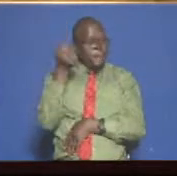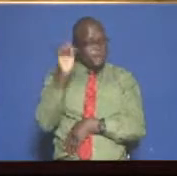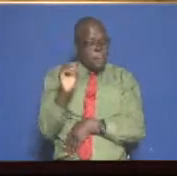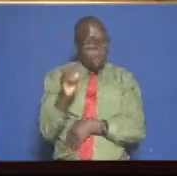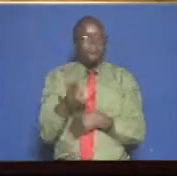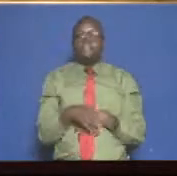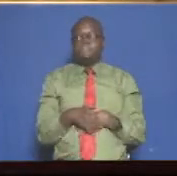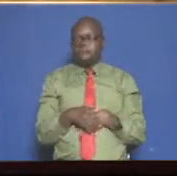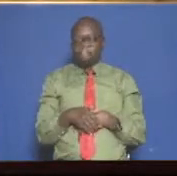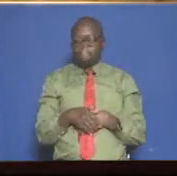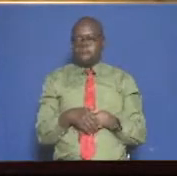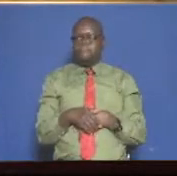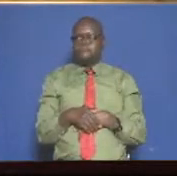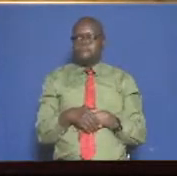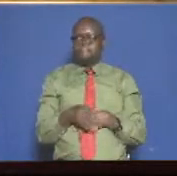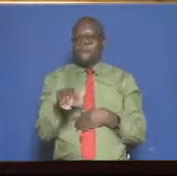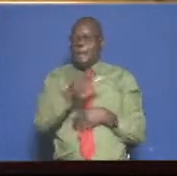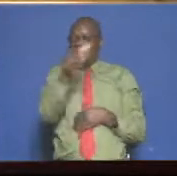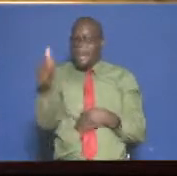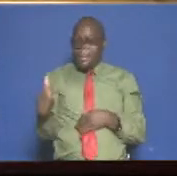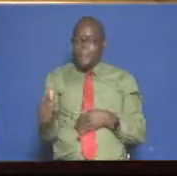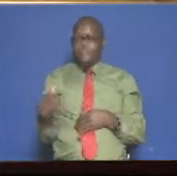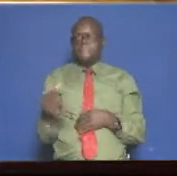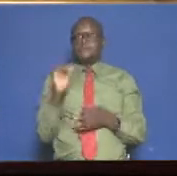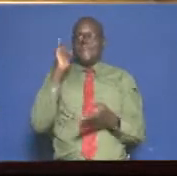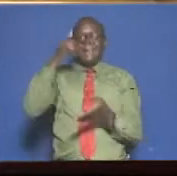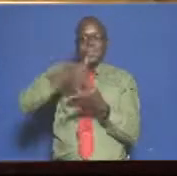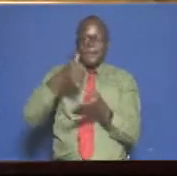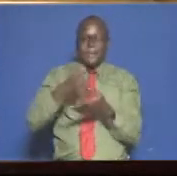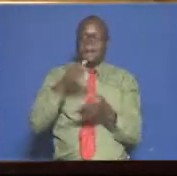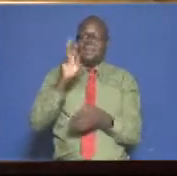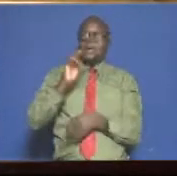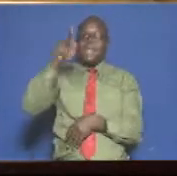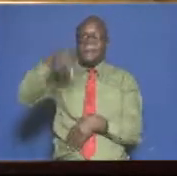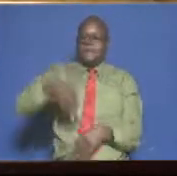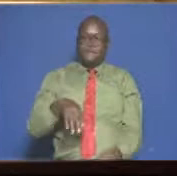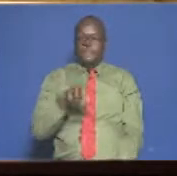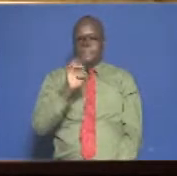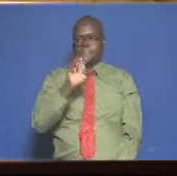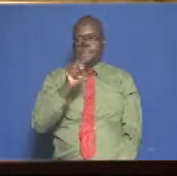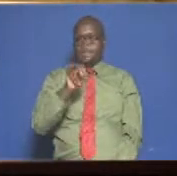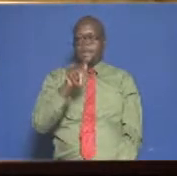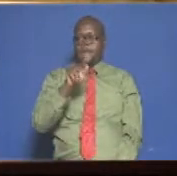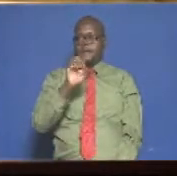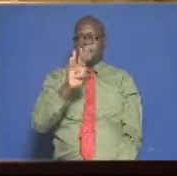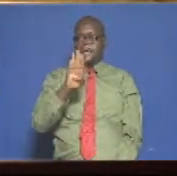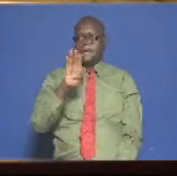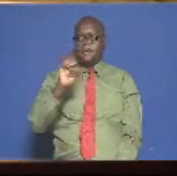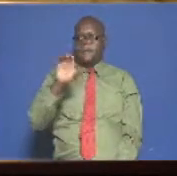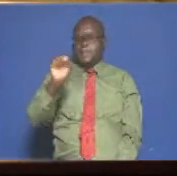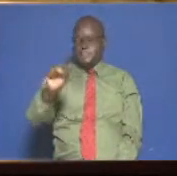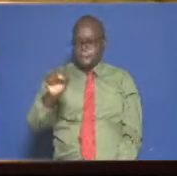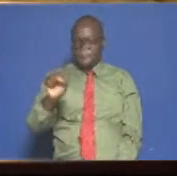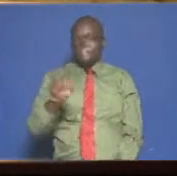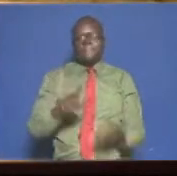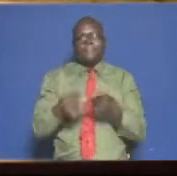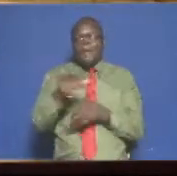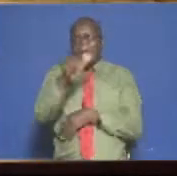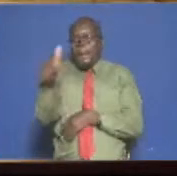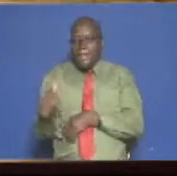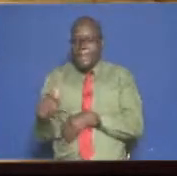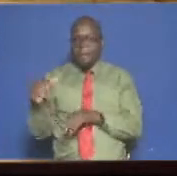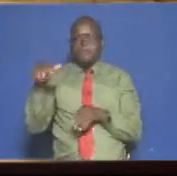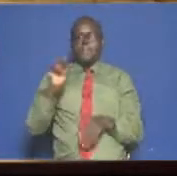So, and other interested members like the member for NDBS, yes. and maybe the member for